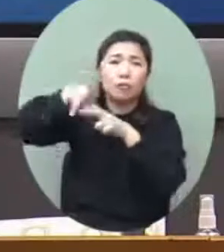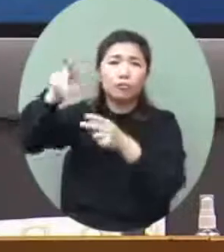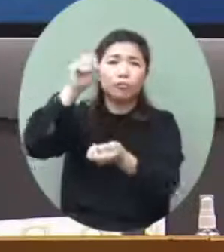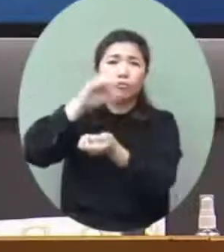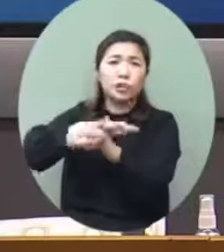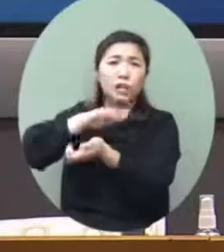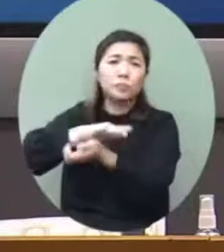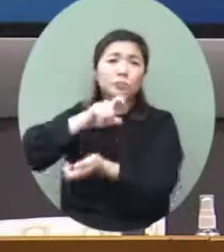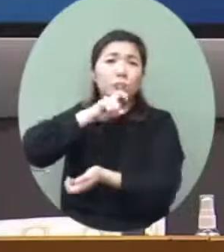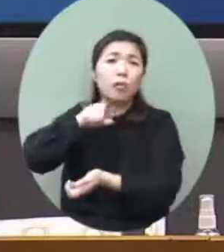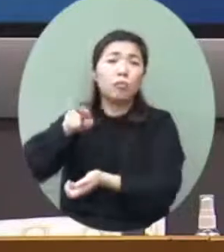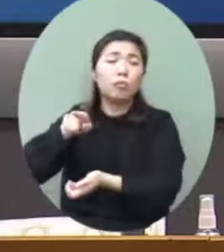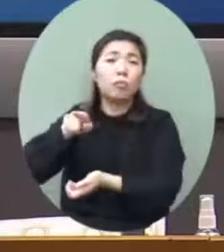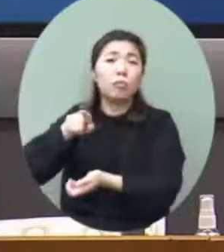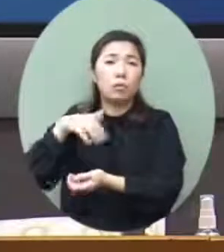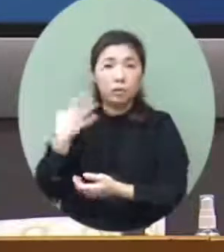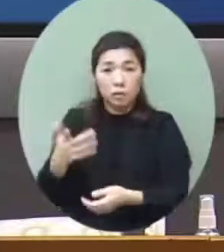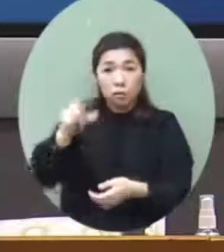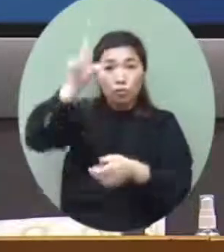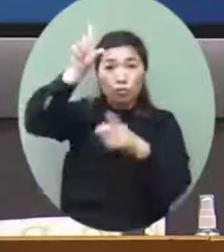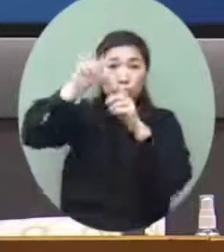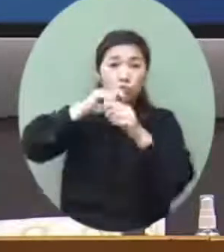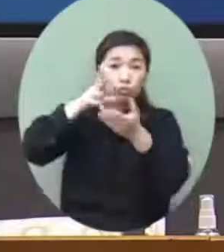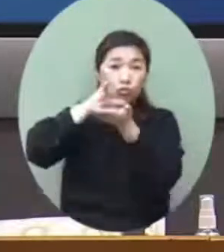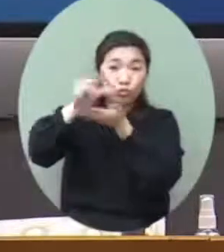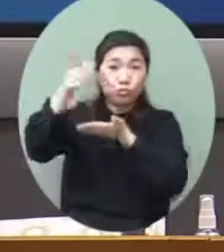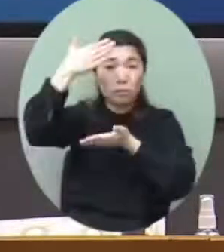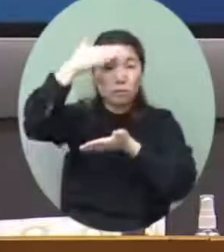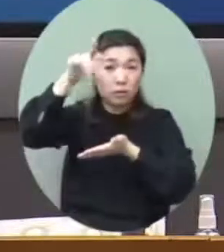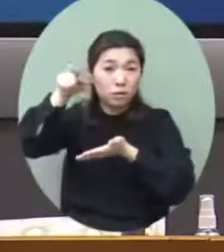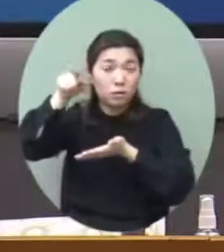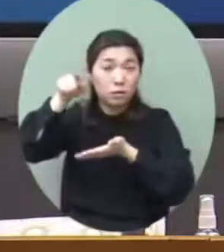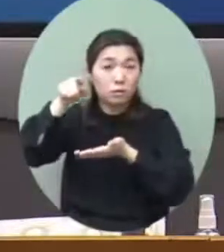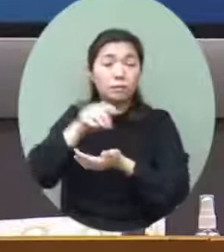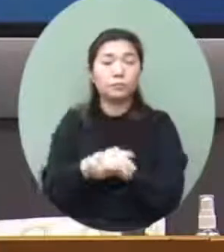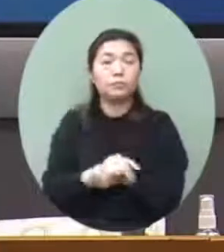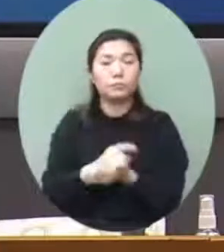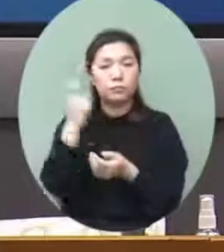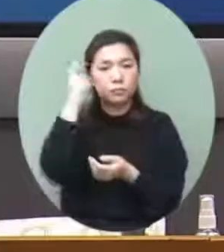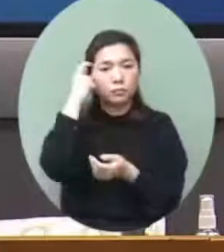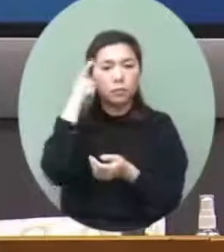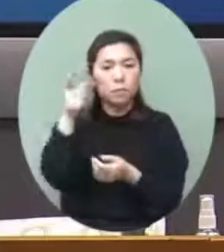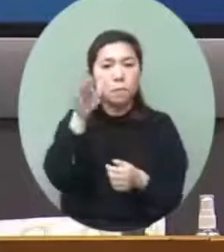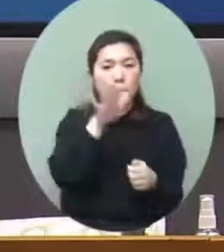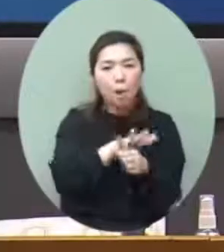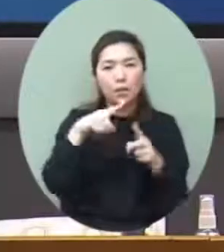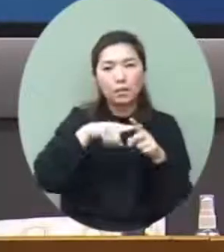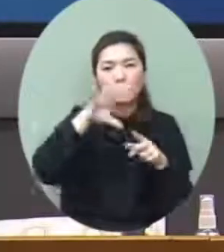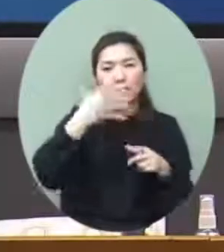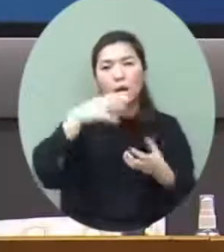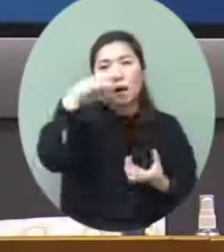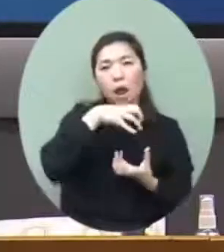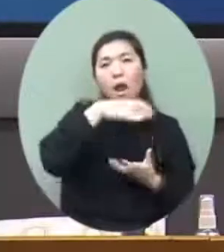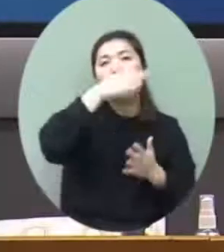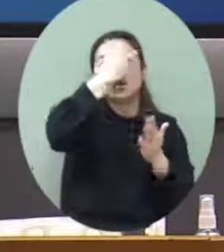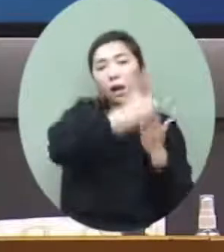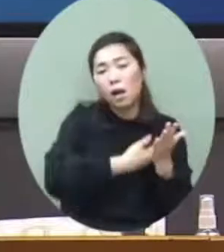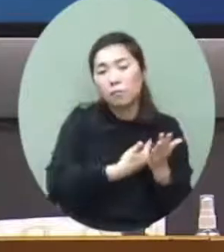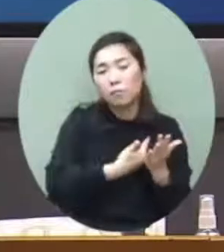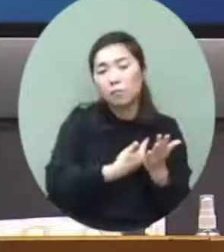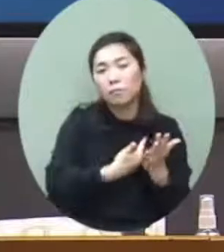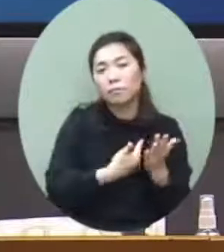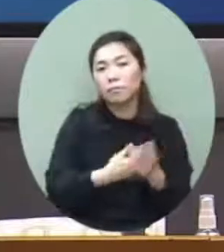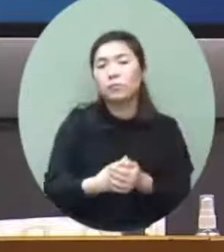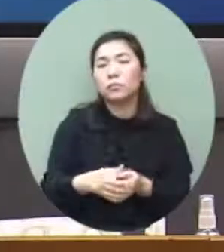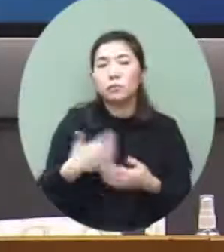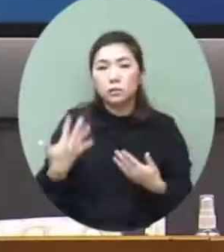Well, the mainland medical support team is vastly experienced in treating COVID patients on the mainland, and together with their expertise